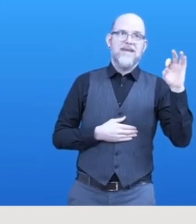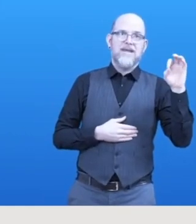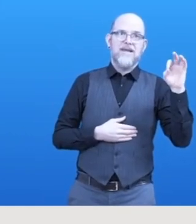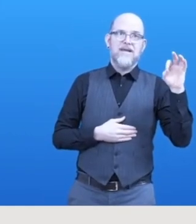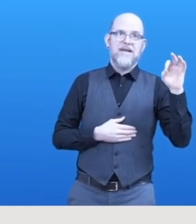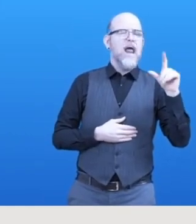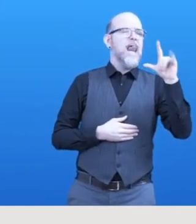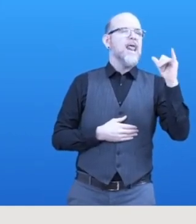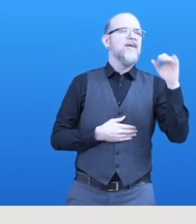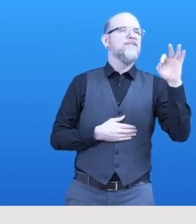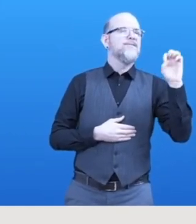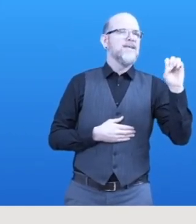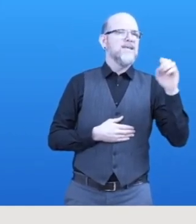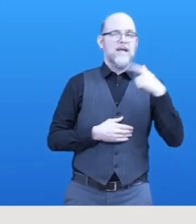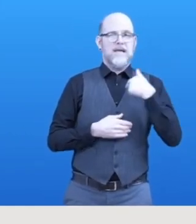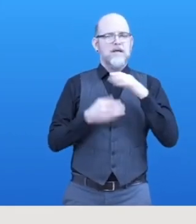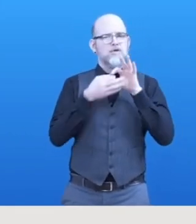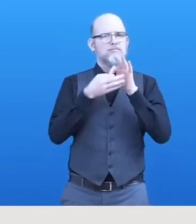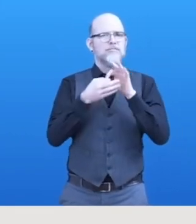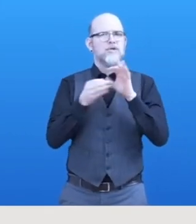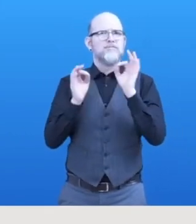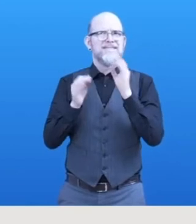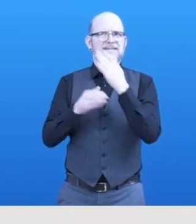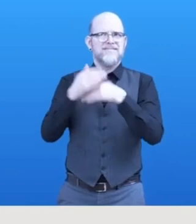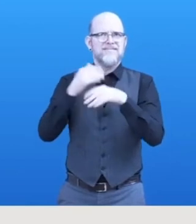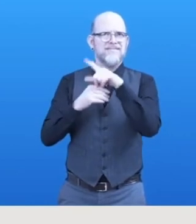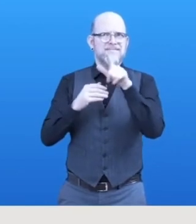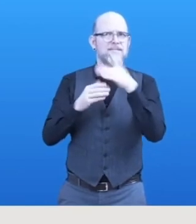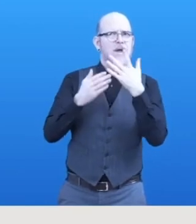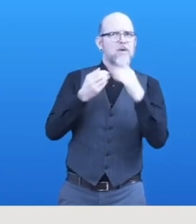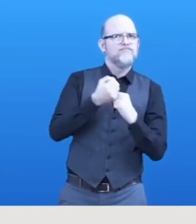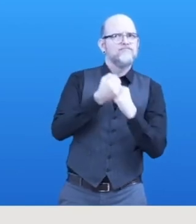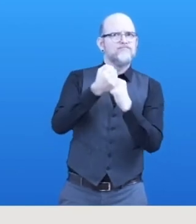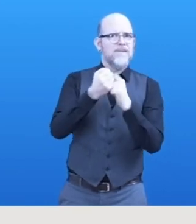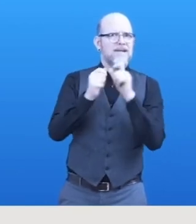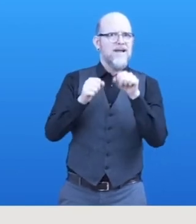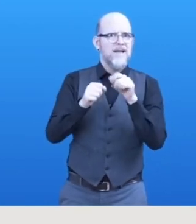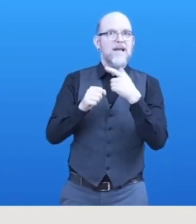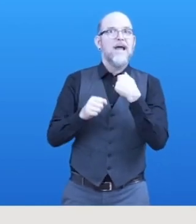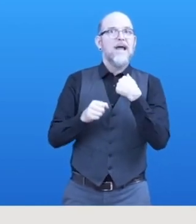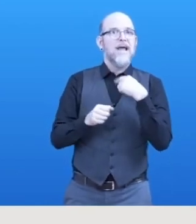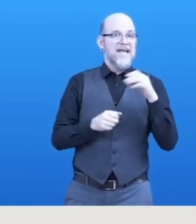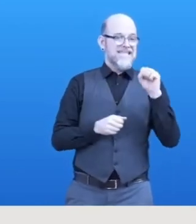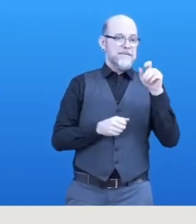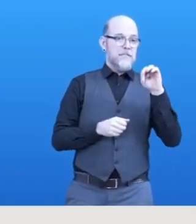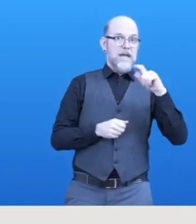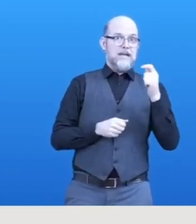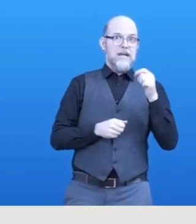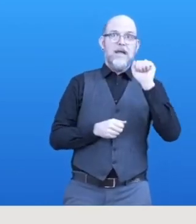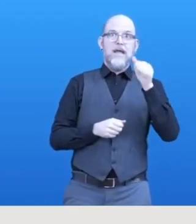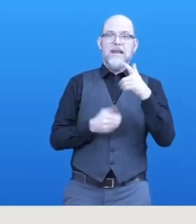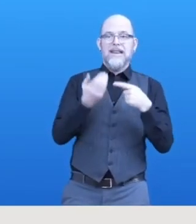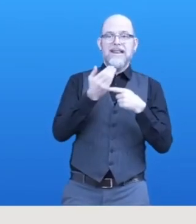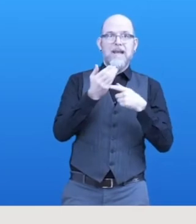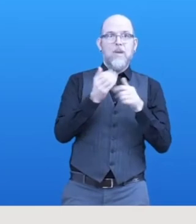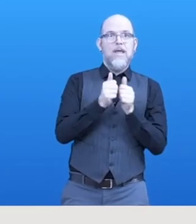of people with disabilities by applying smart and assistive technology. We do this in the form of consulting,